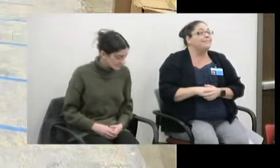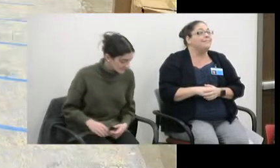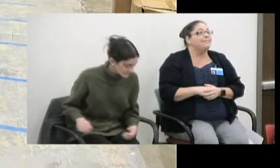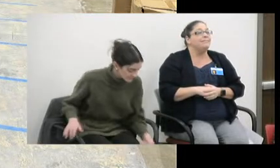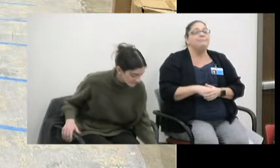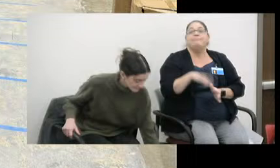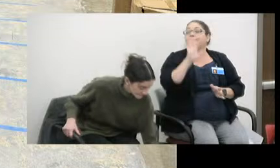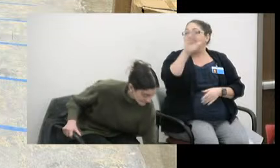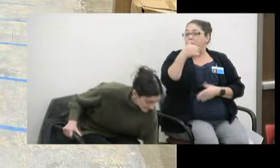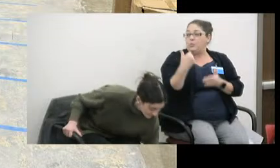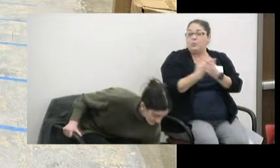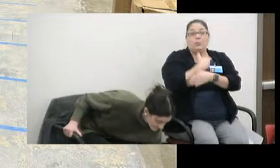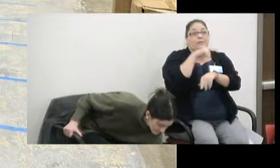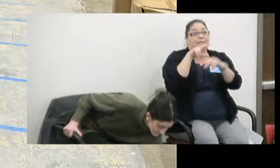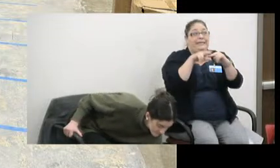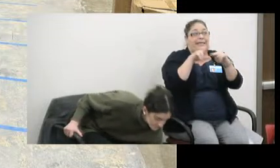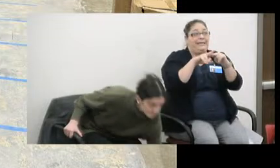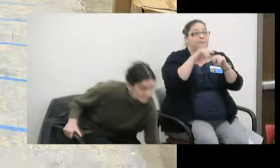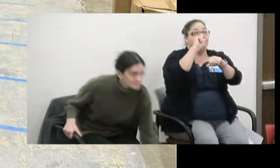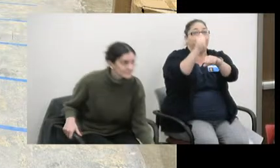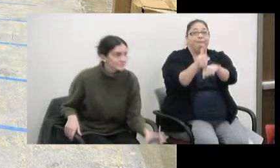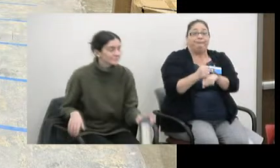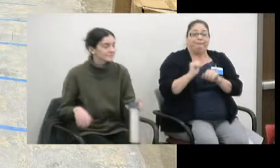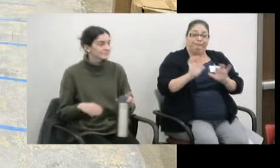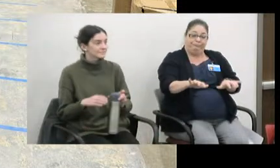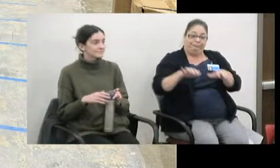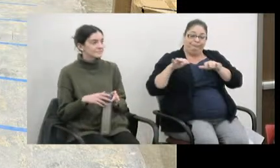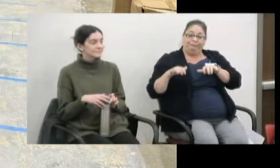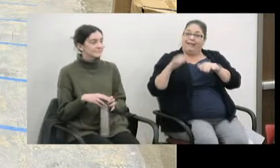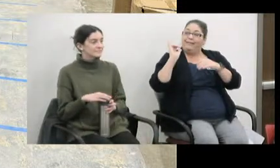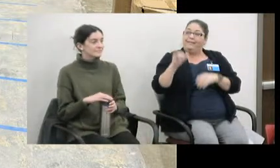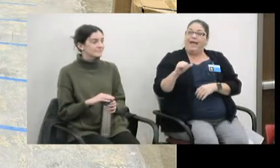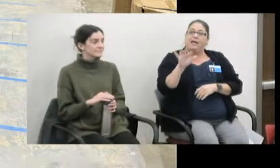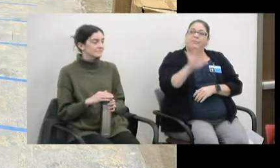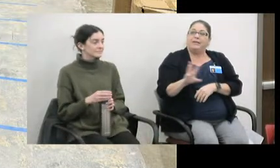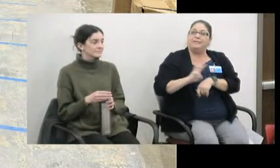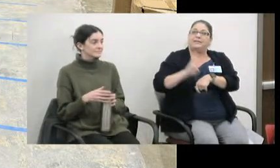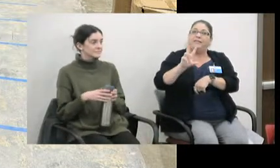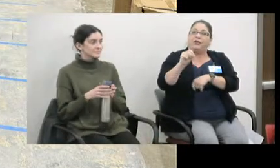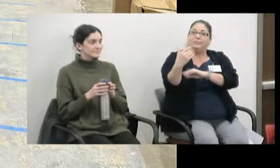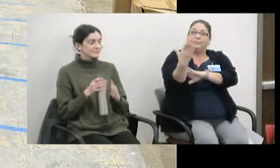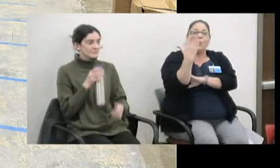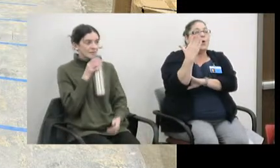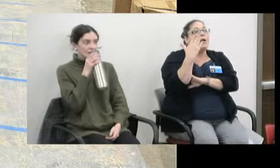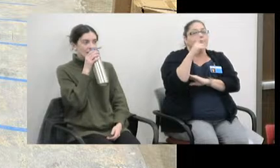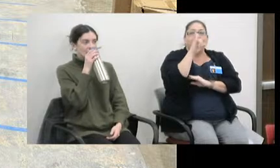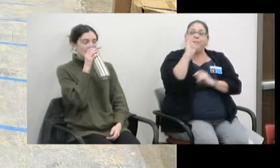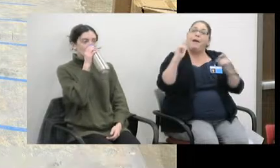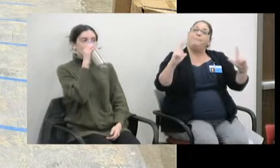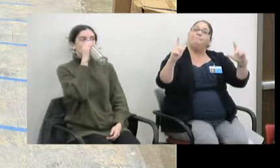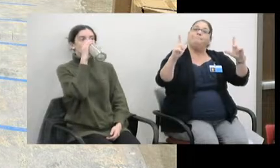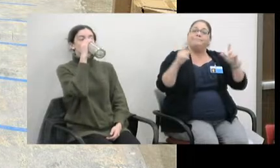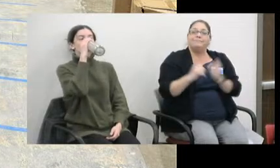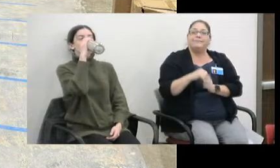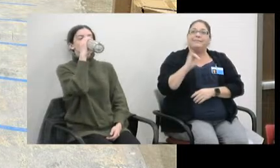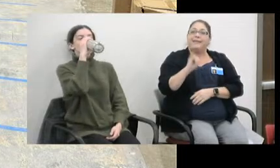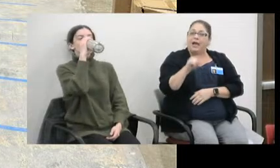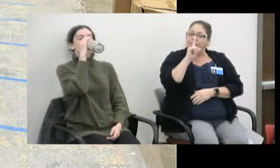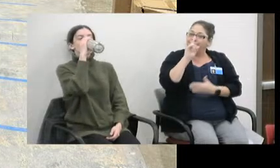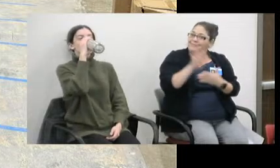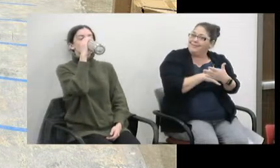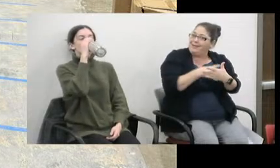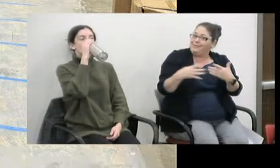So there's the new seats going in. That was taken at approximately 6:30 this morning. As I said, they are scheduled to